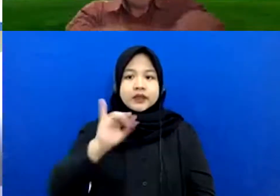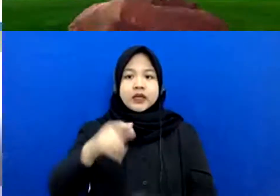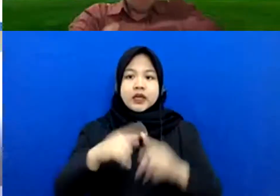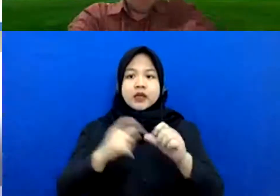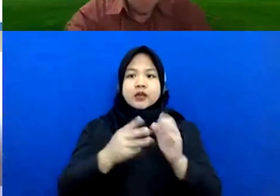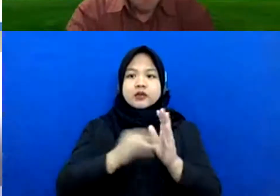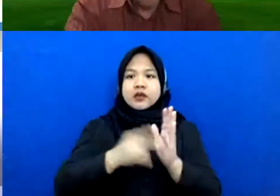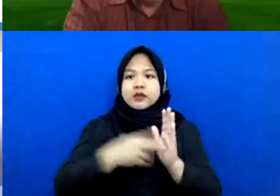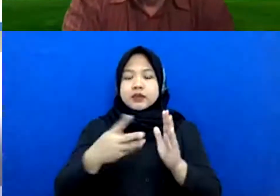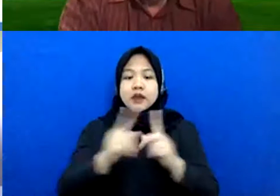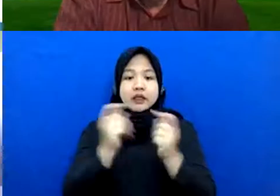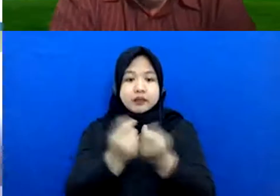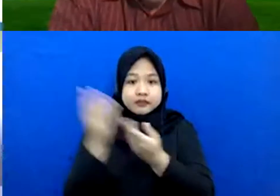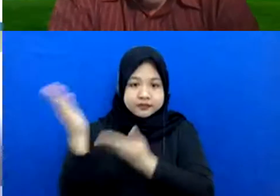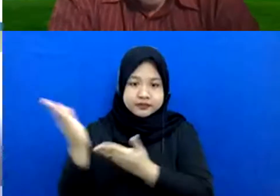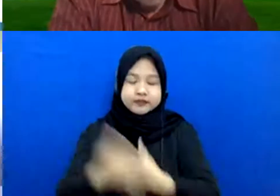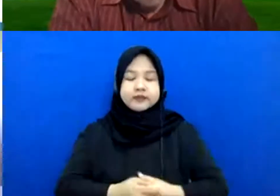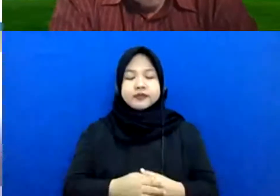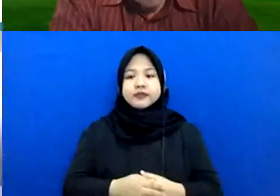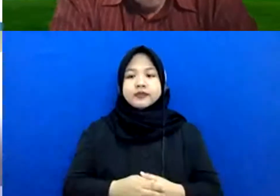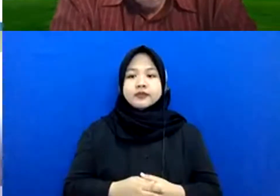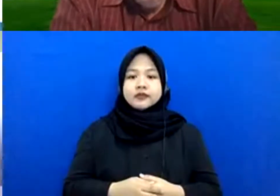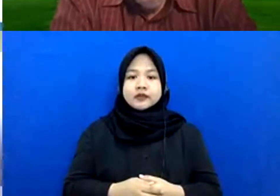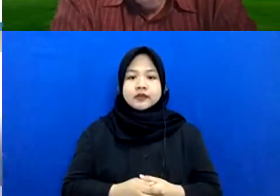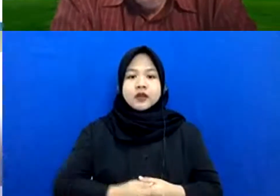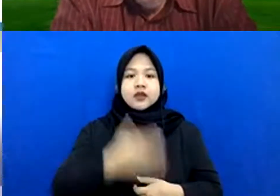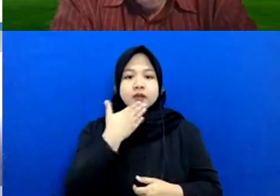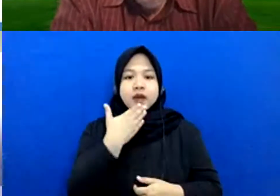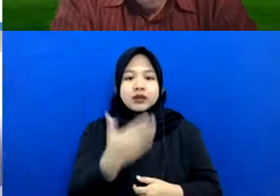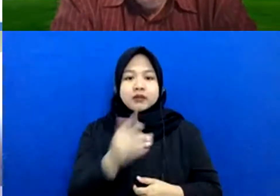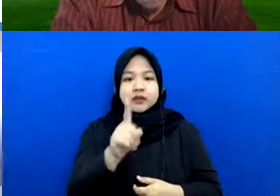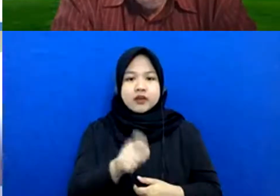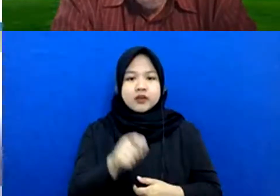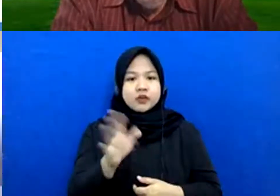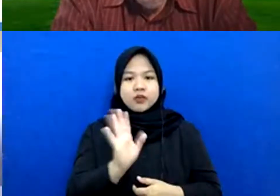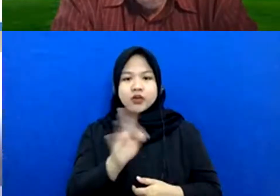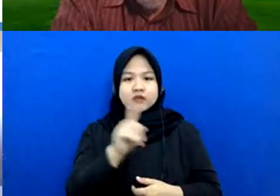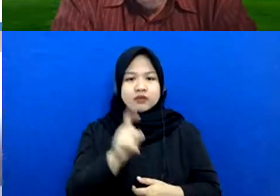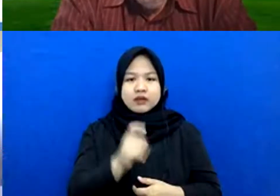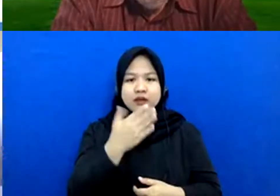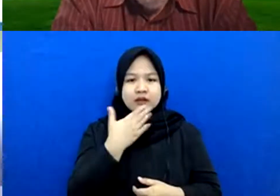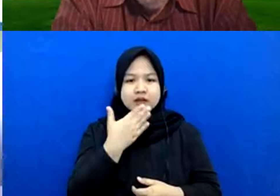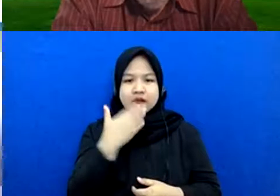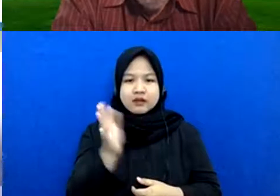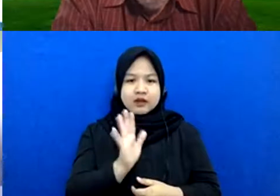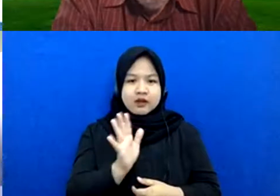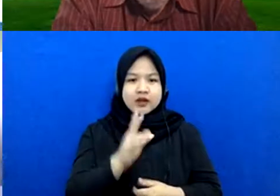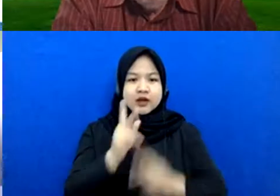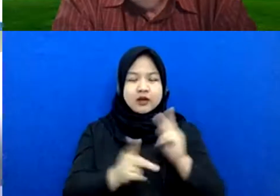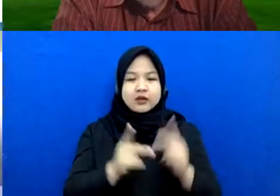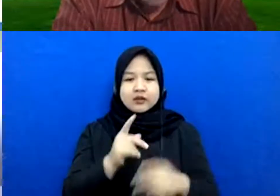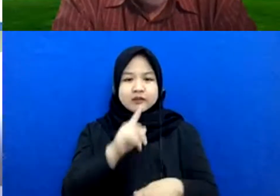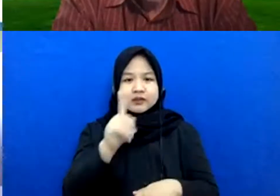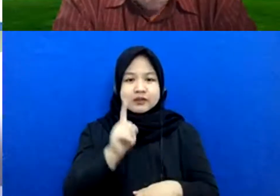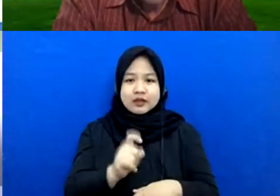yeah. Yeah, thanks for the question. I think it's not a simple question. Like, it's a simple question to ask, but it's not a simple question